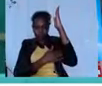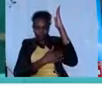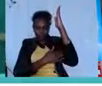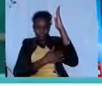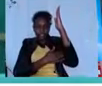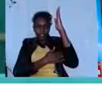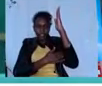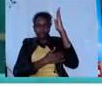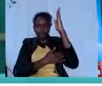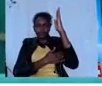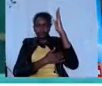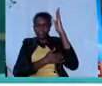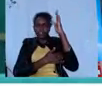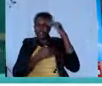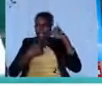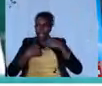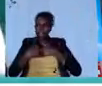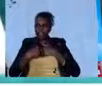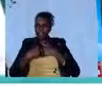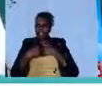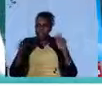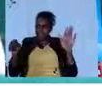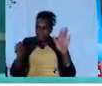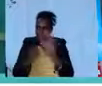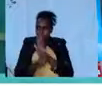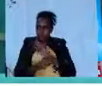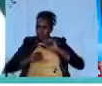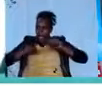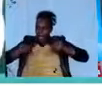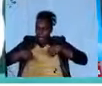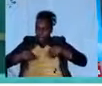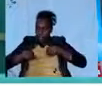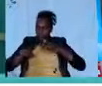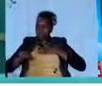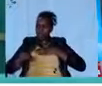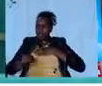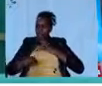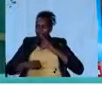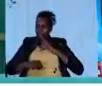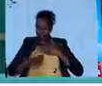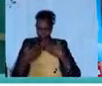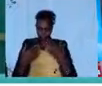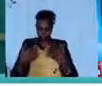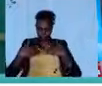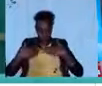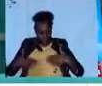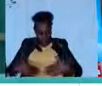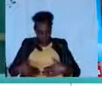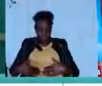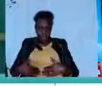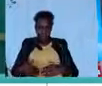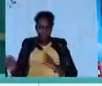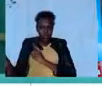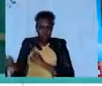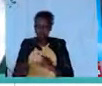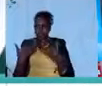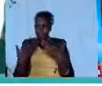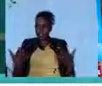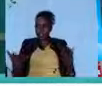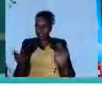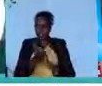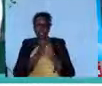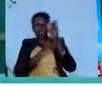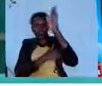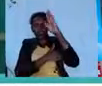is taking a concrete actions with our total being to do things that